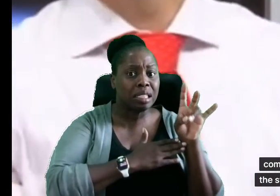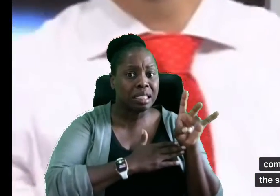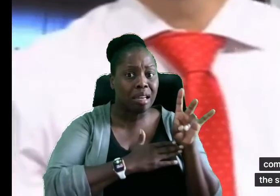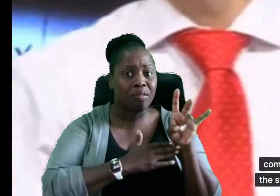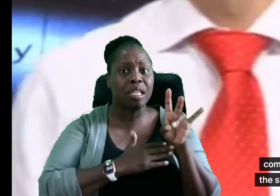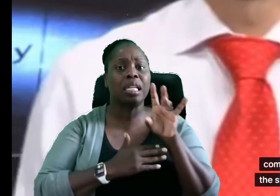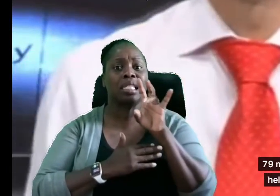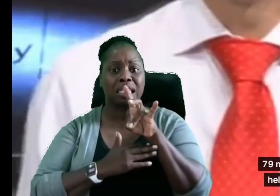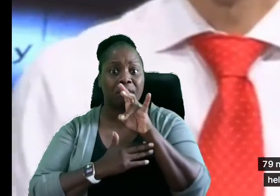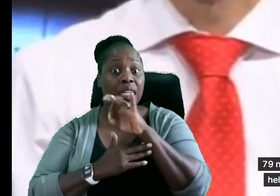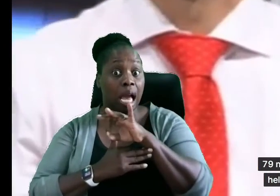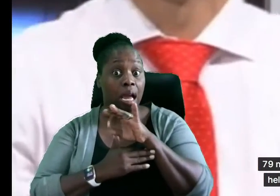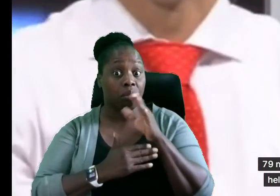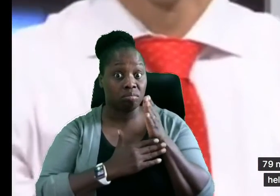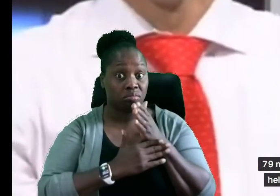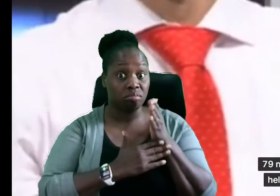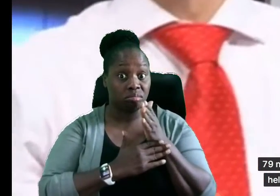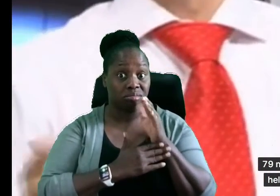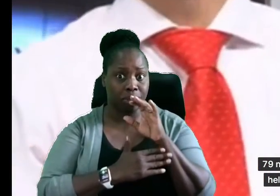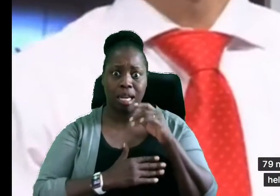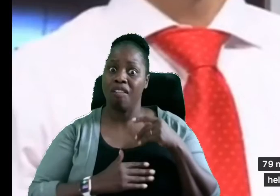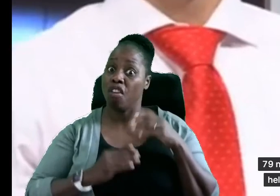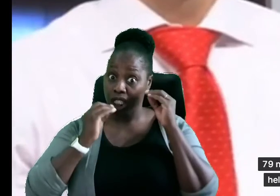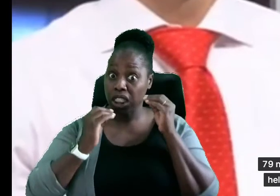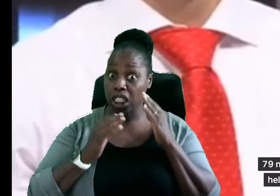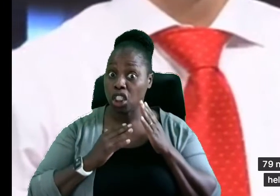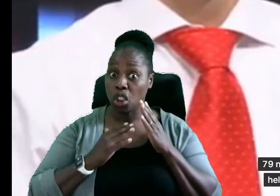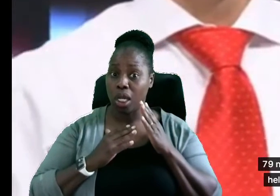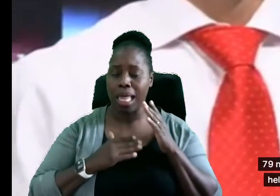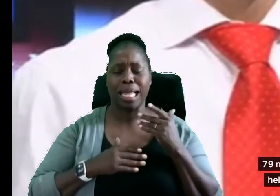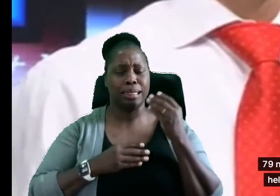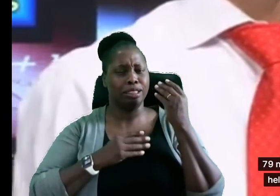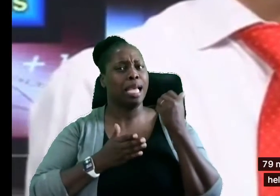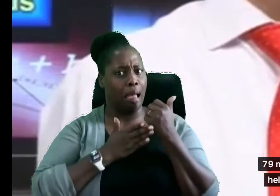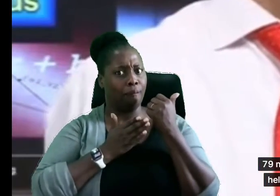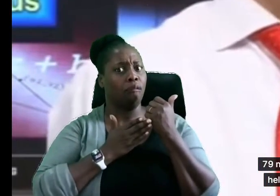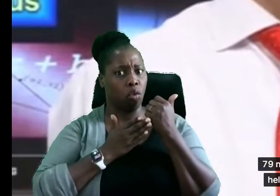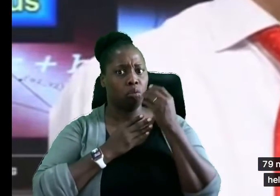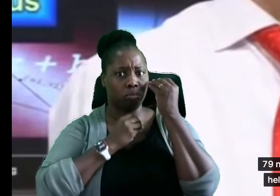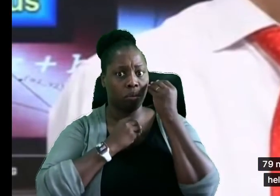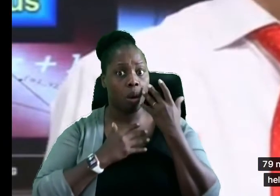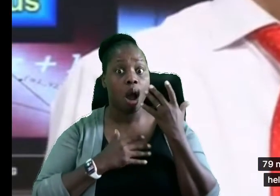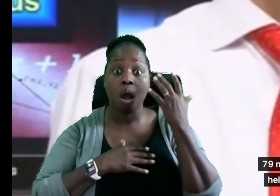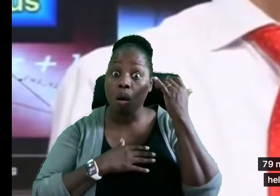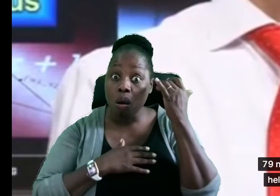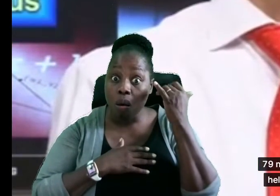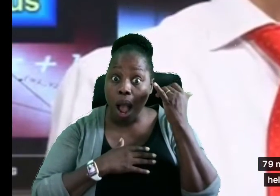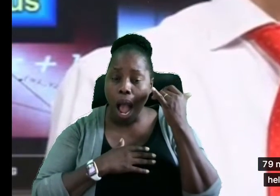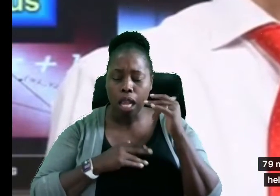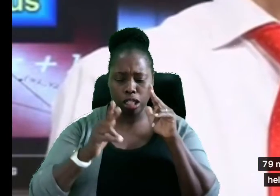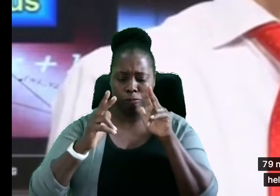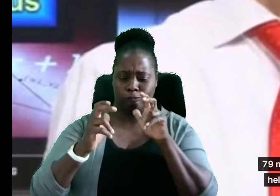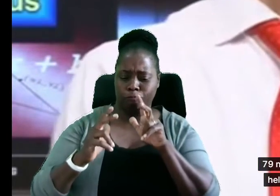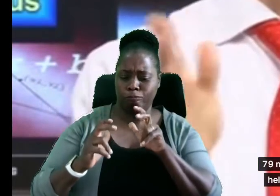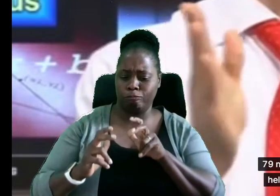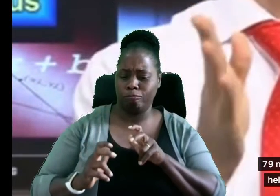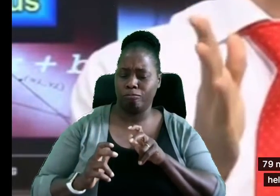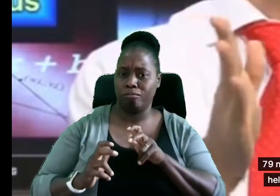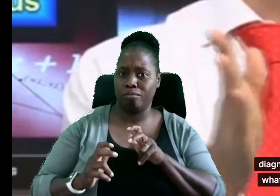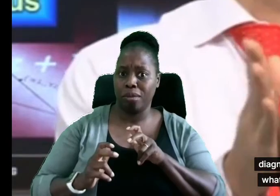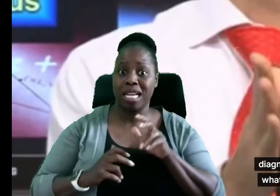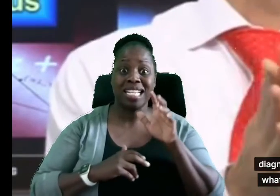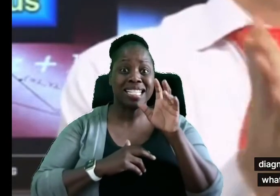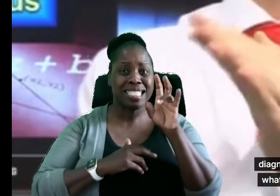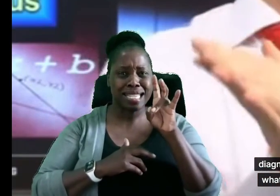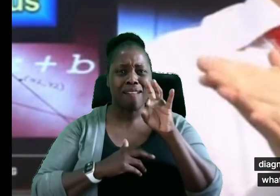between a 77 and a 79. Now, as a teacher, that is particularly helpful information because you